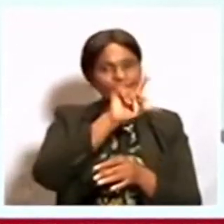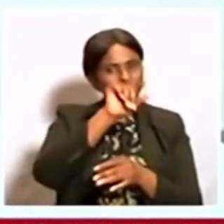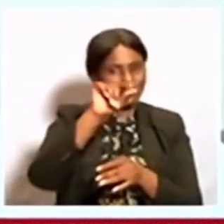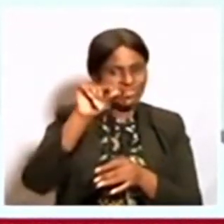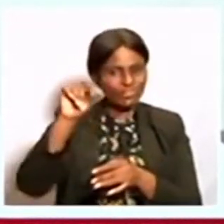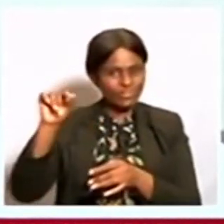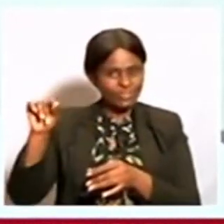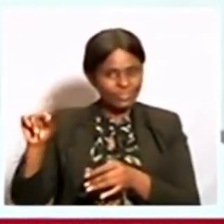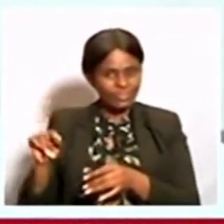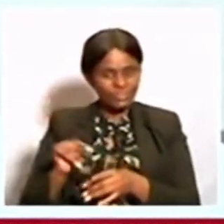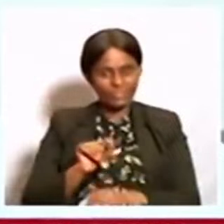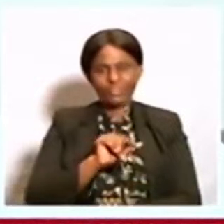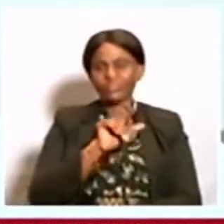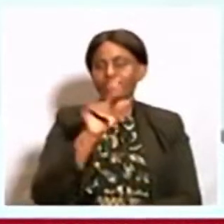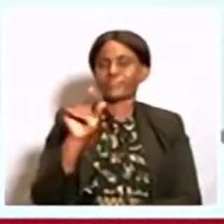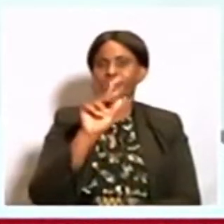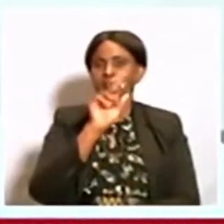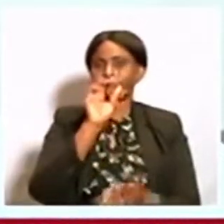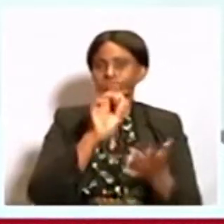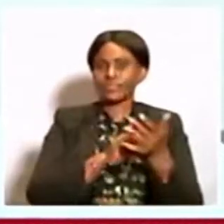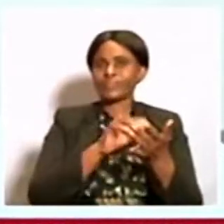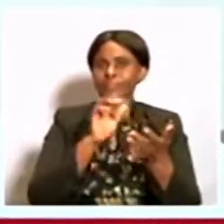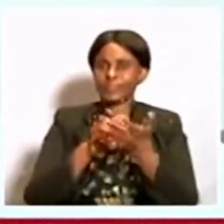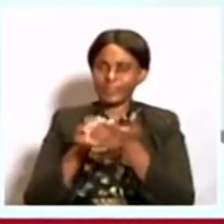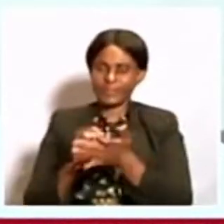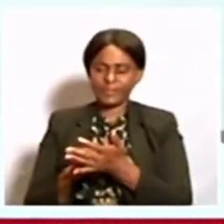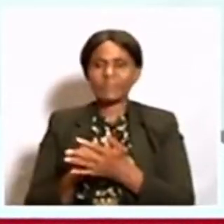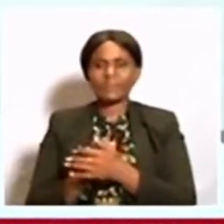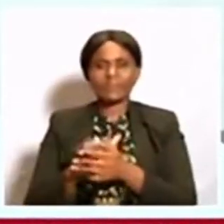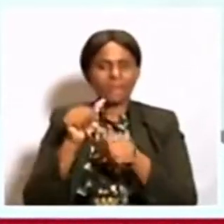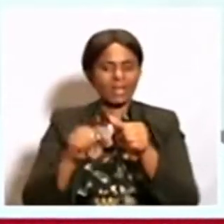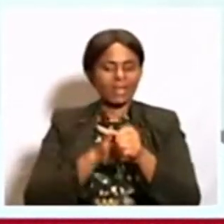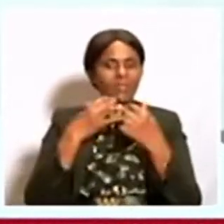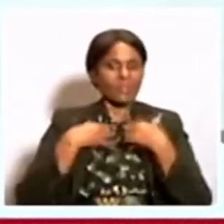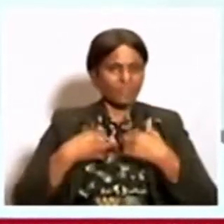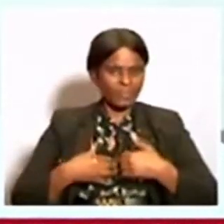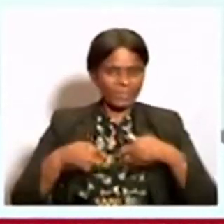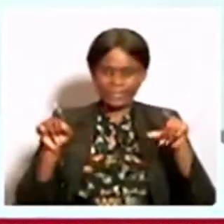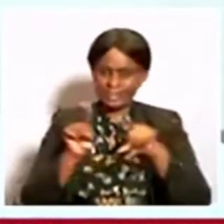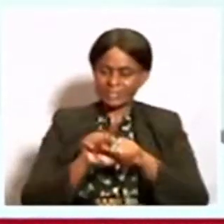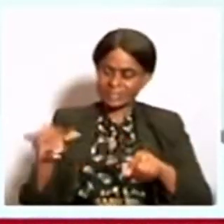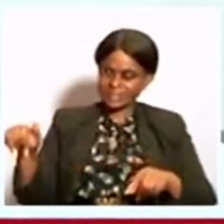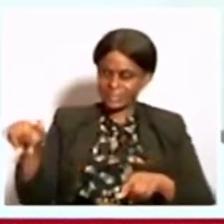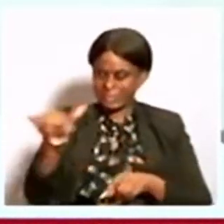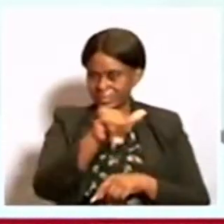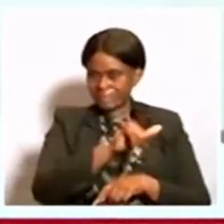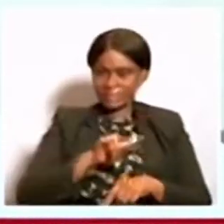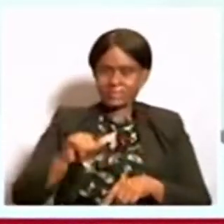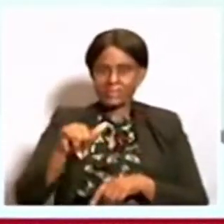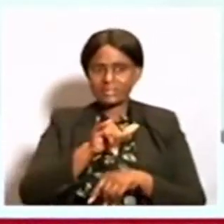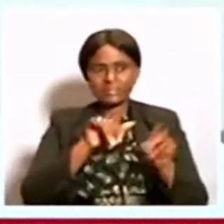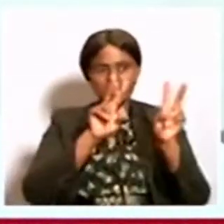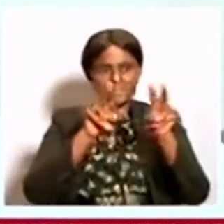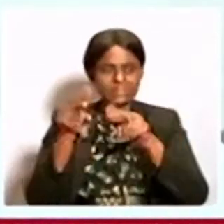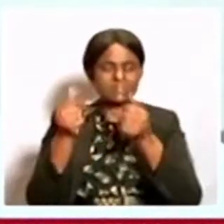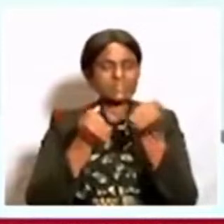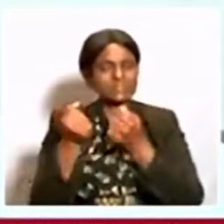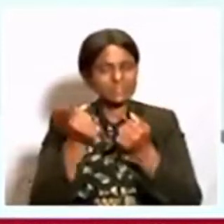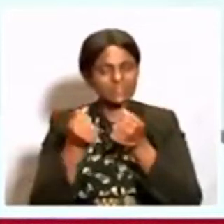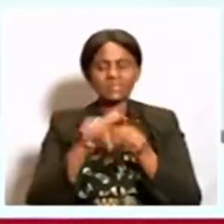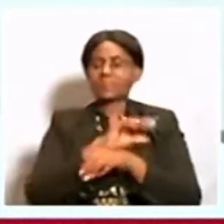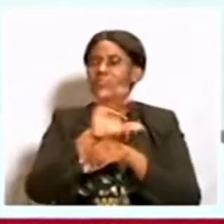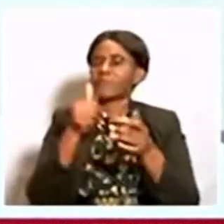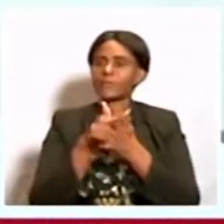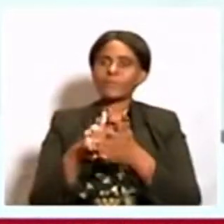in Karumbira, there is 20,000 in Kazungula. Everybody, if there is a monitoring vehicle there, it's